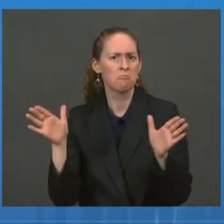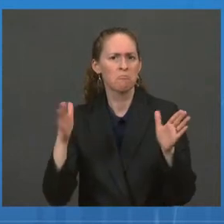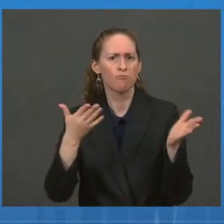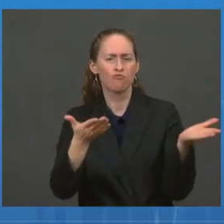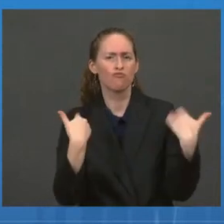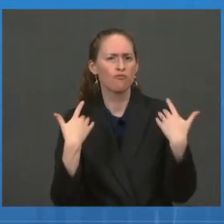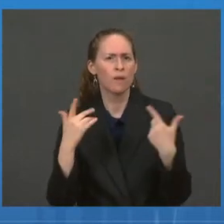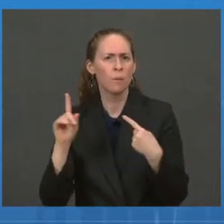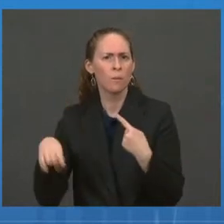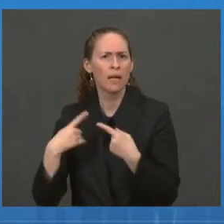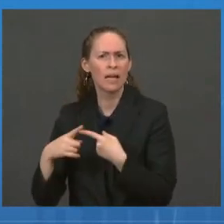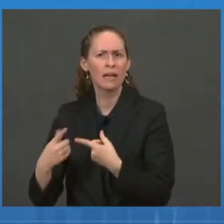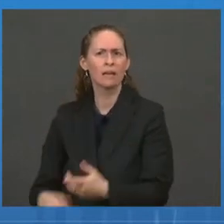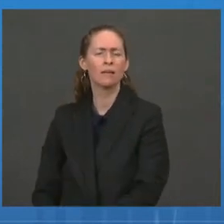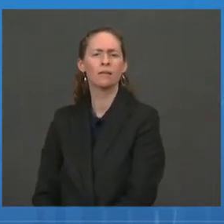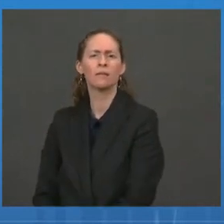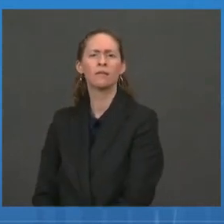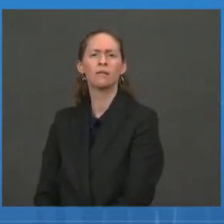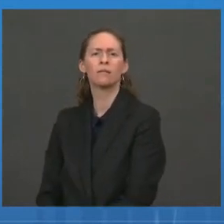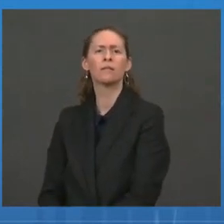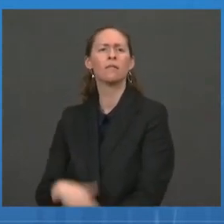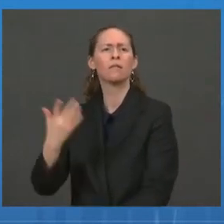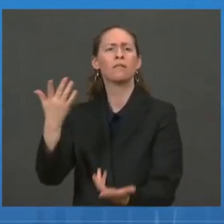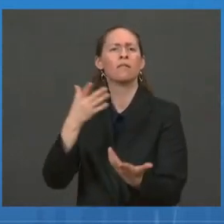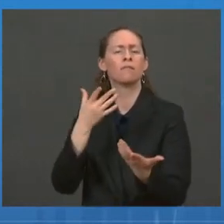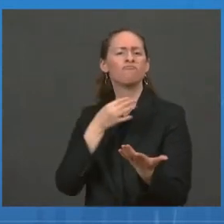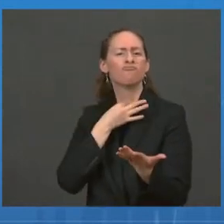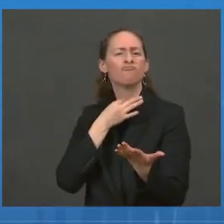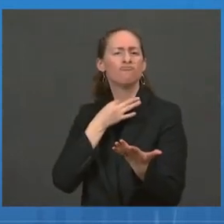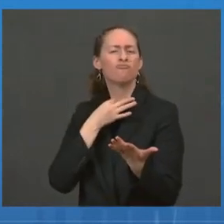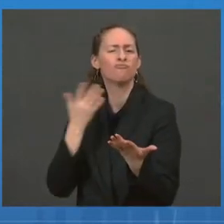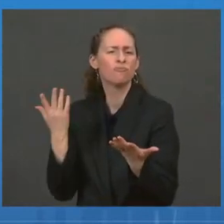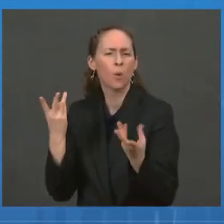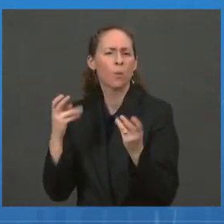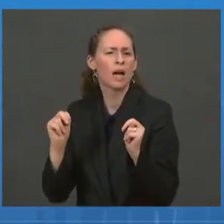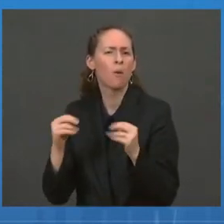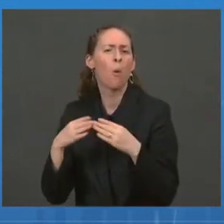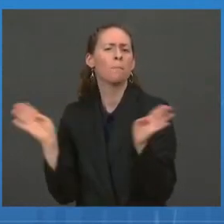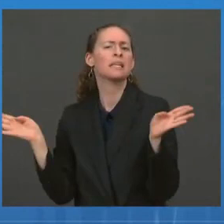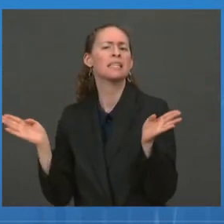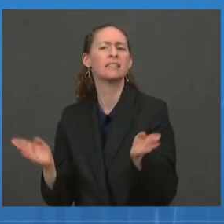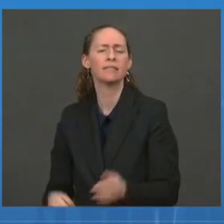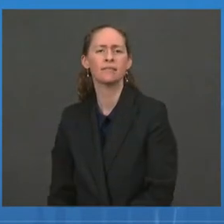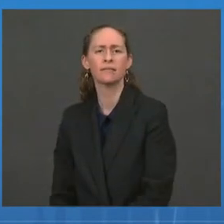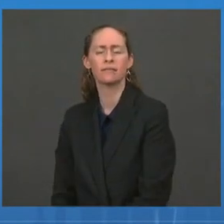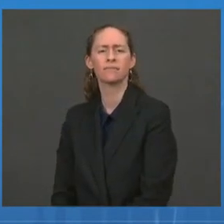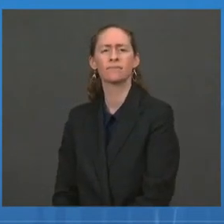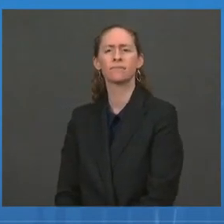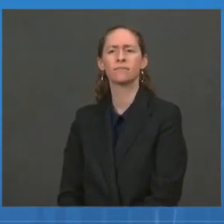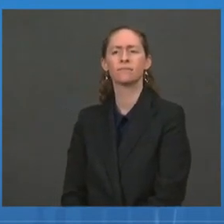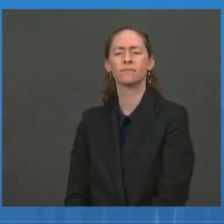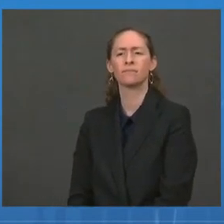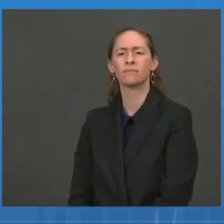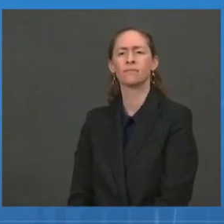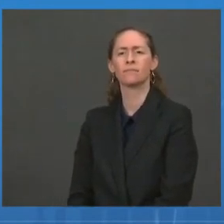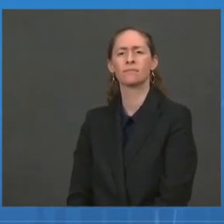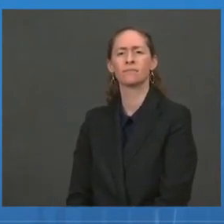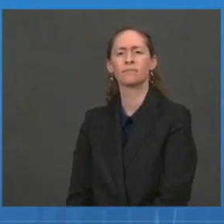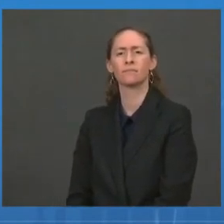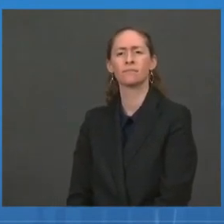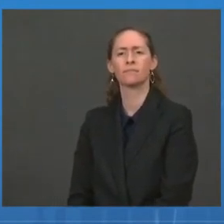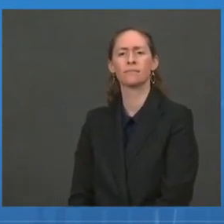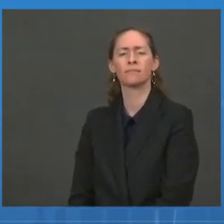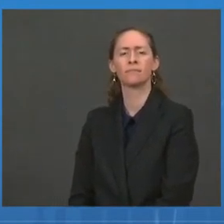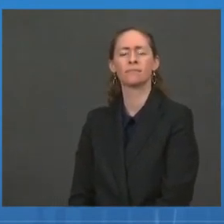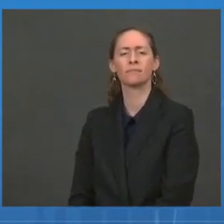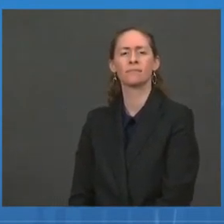uh to follow up on dr what's his question our answer to caitlyn's question before um given what we've seen through the vaccination campaign over the last